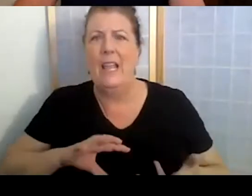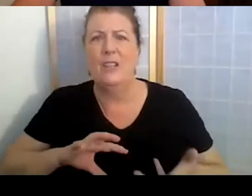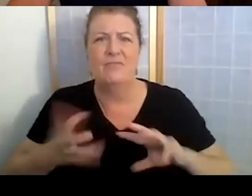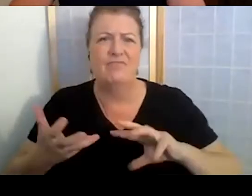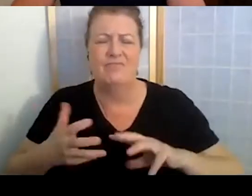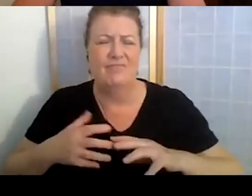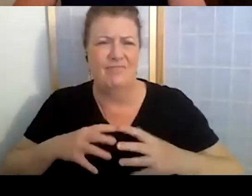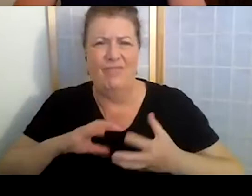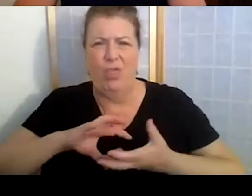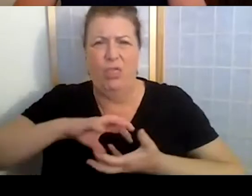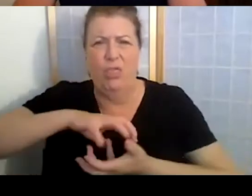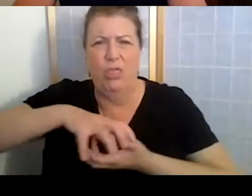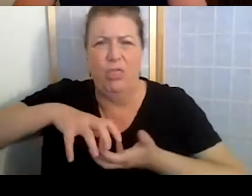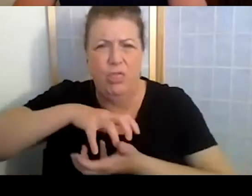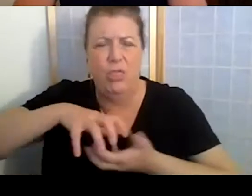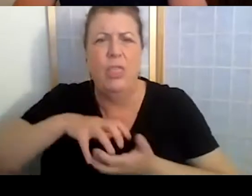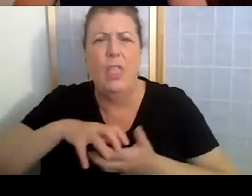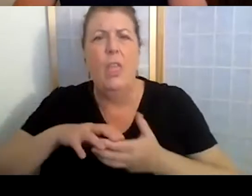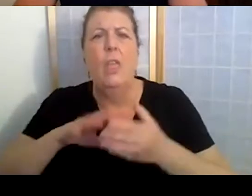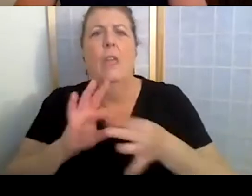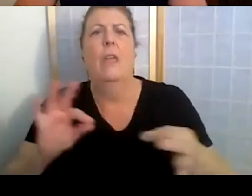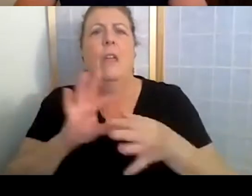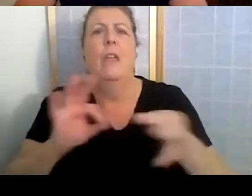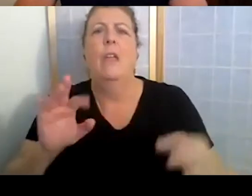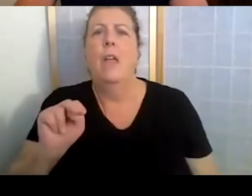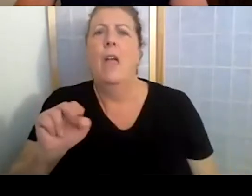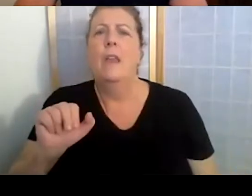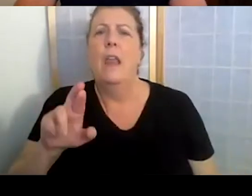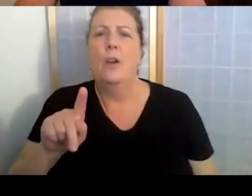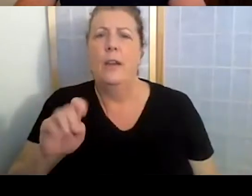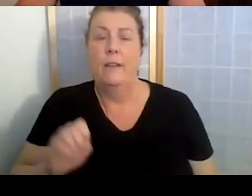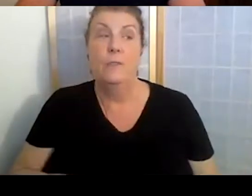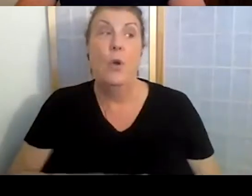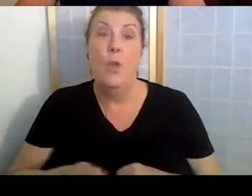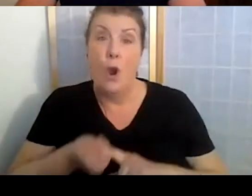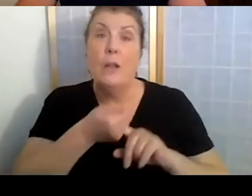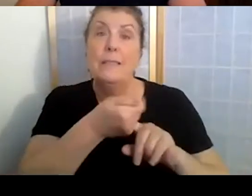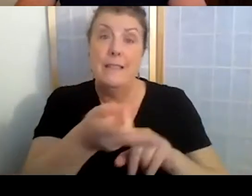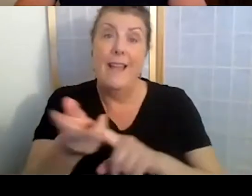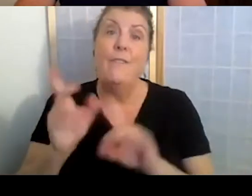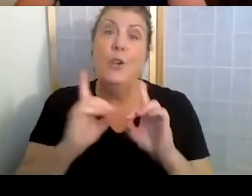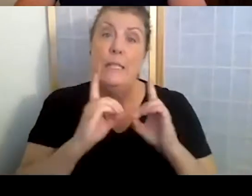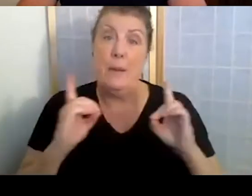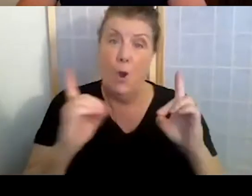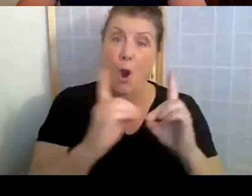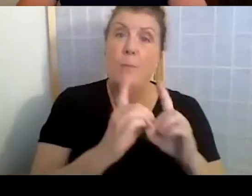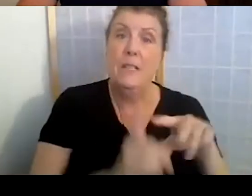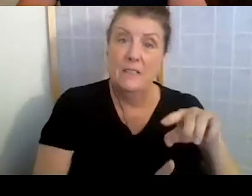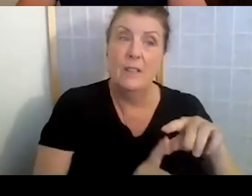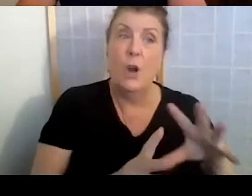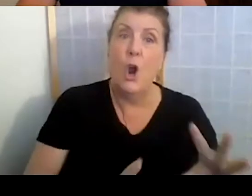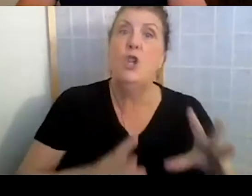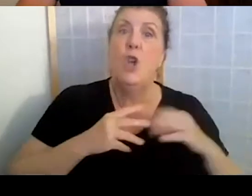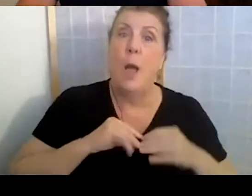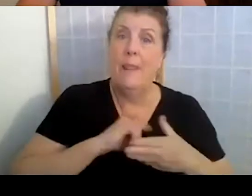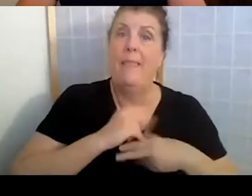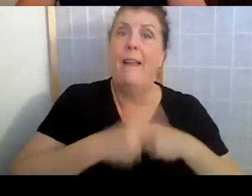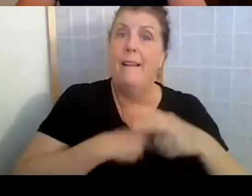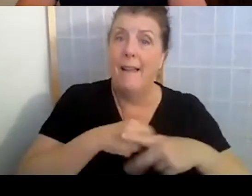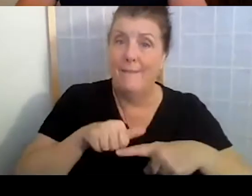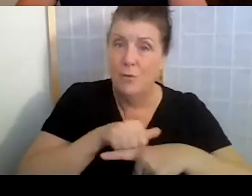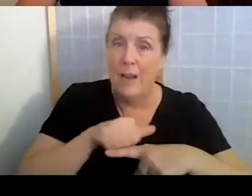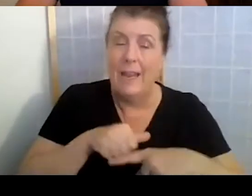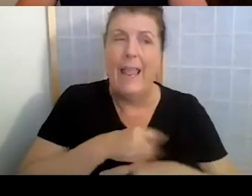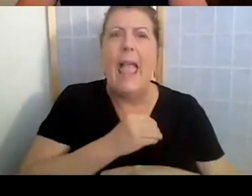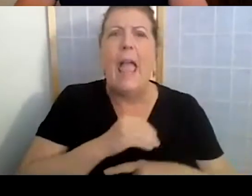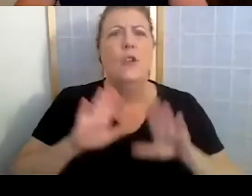are starting to incorporate that training. There are really great advocacy groups that are providing that to